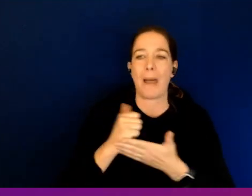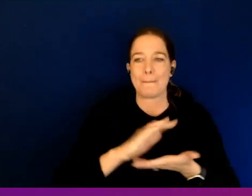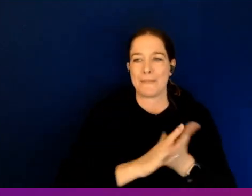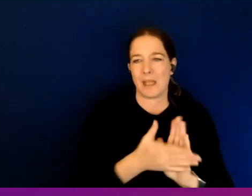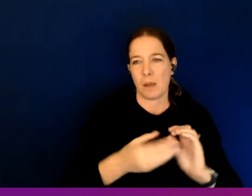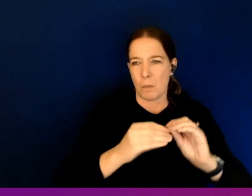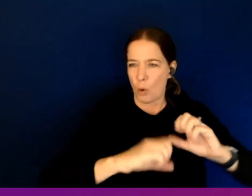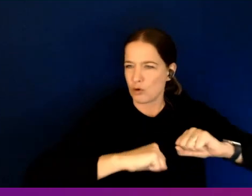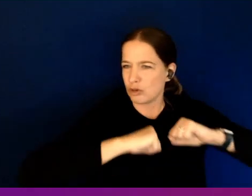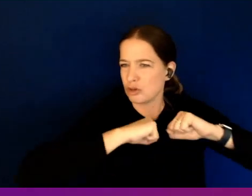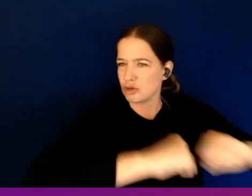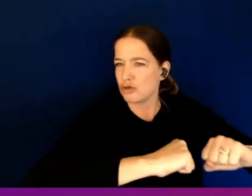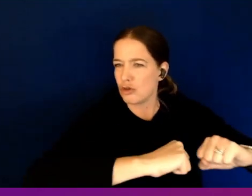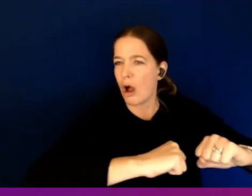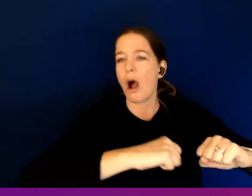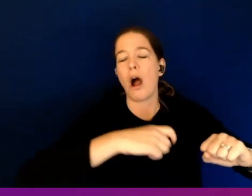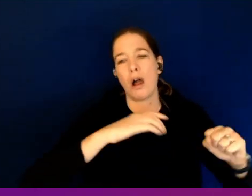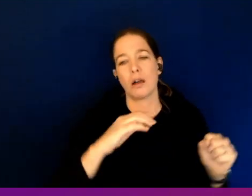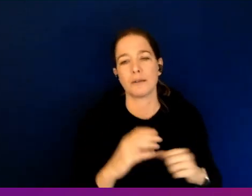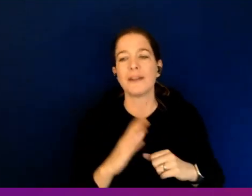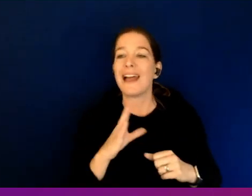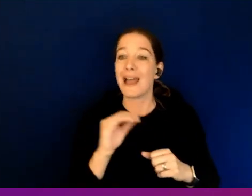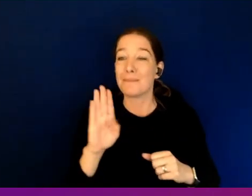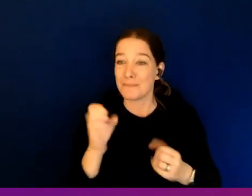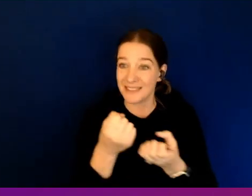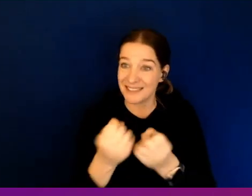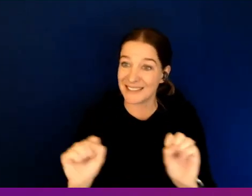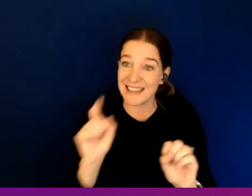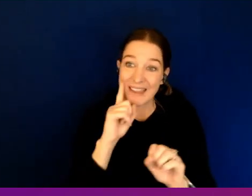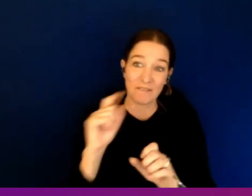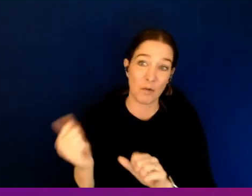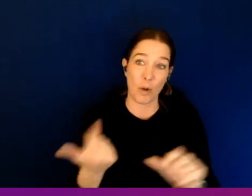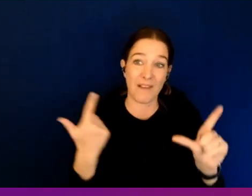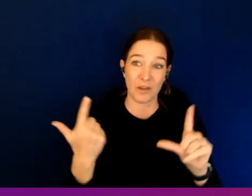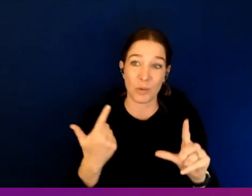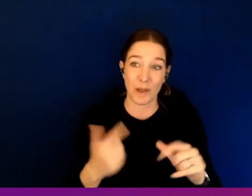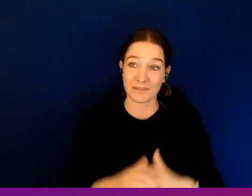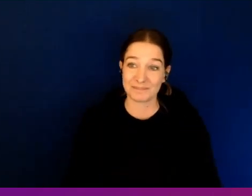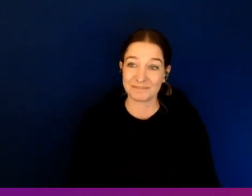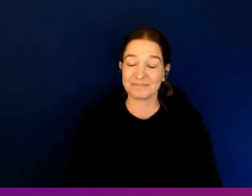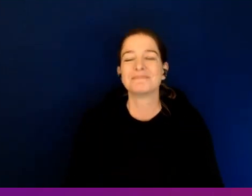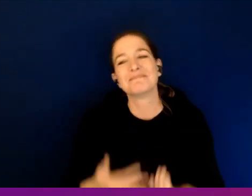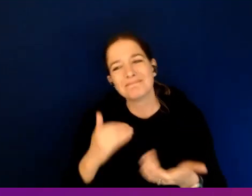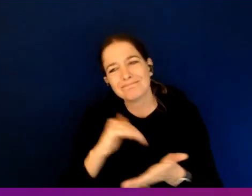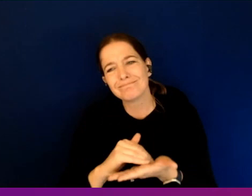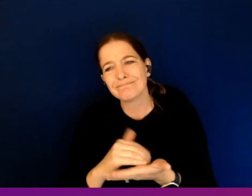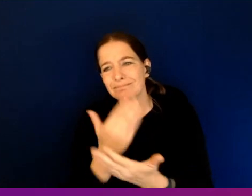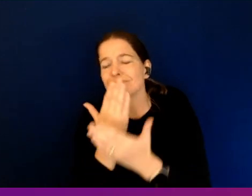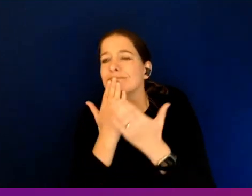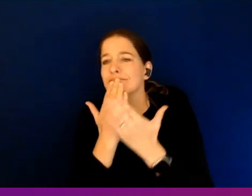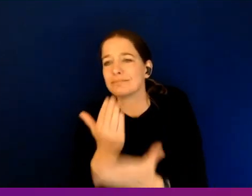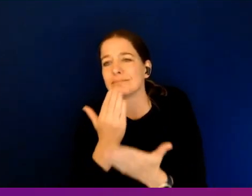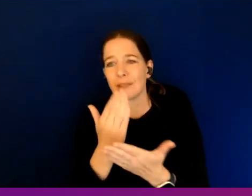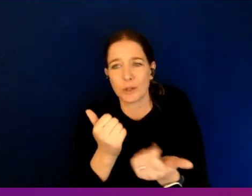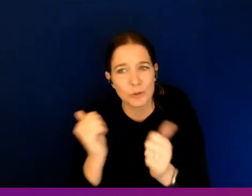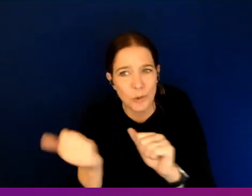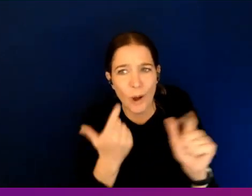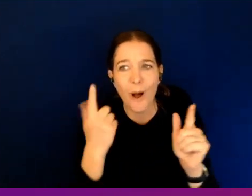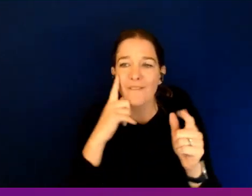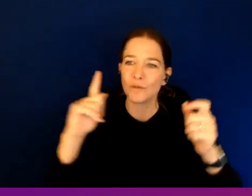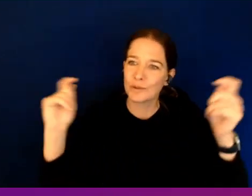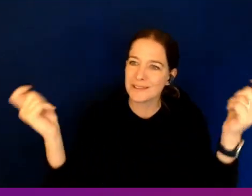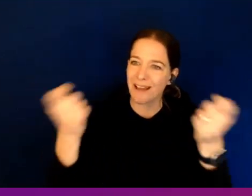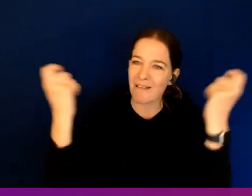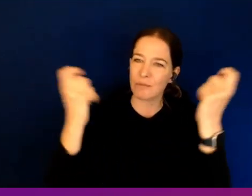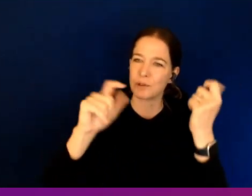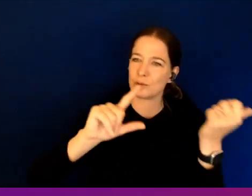cyber defenses and create a safer and more secure cyber ecosystem for everyone. Again, a big thank you goes to all of